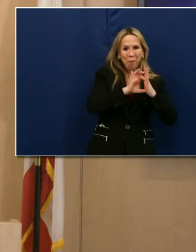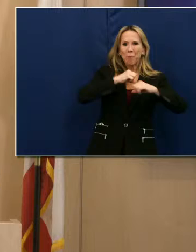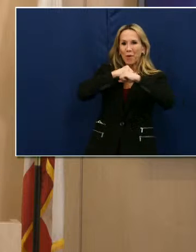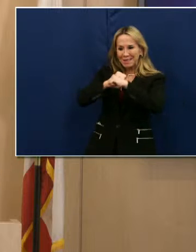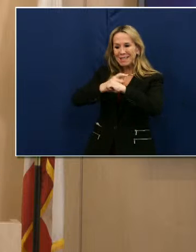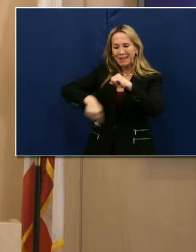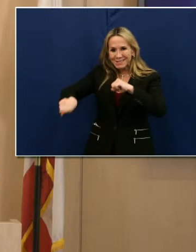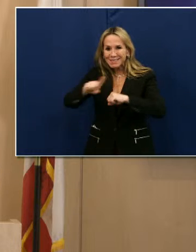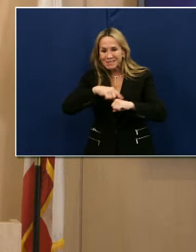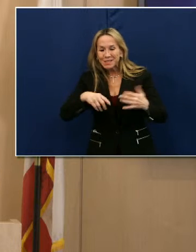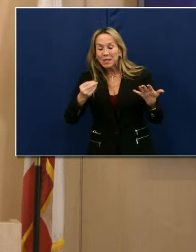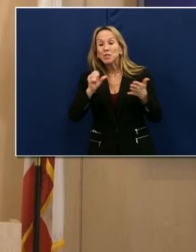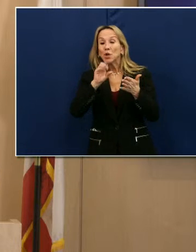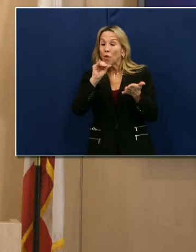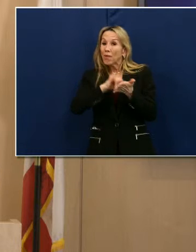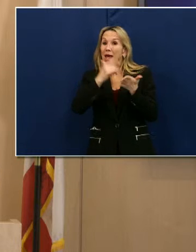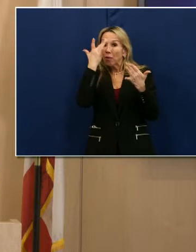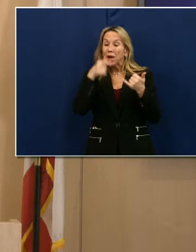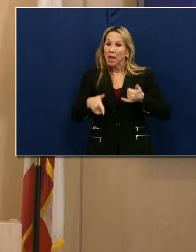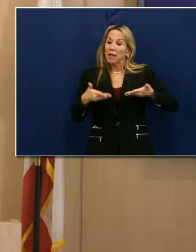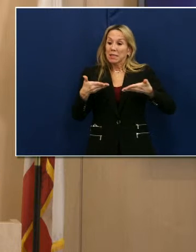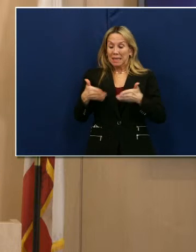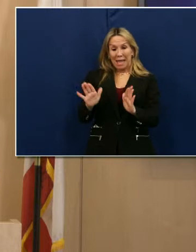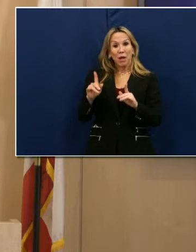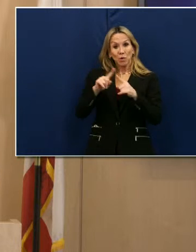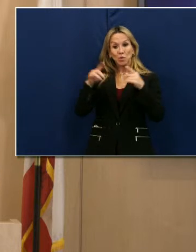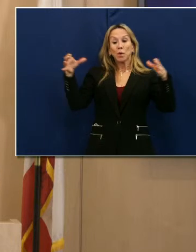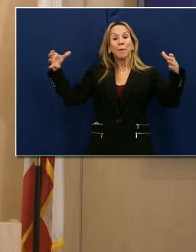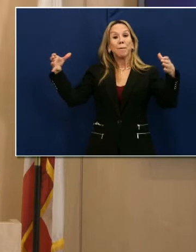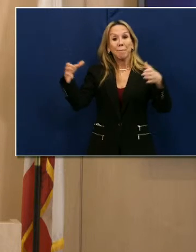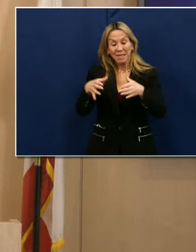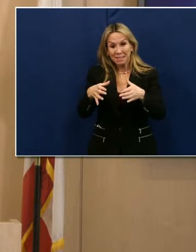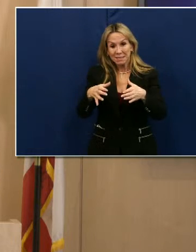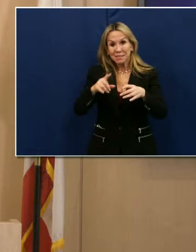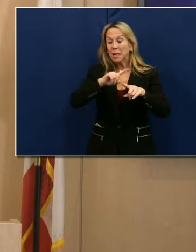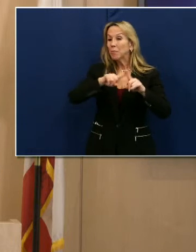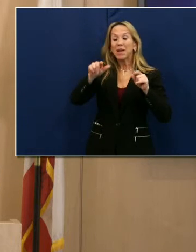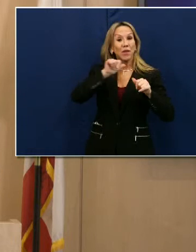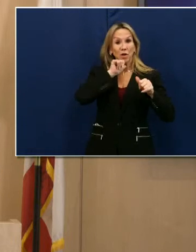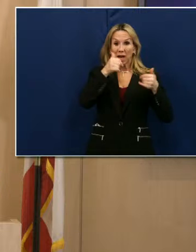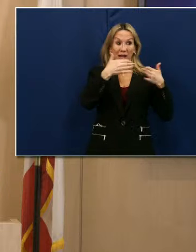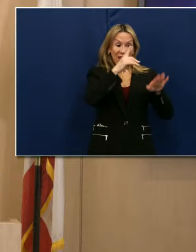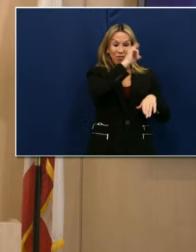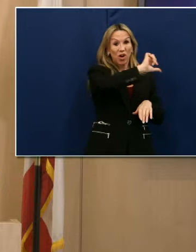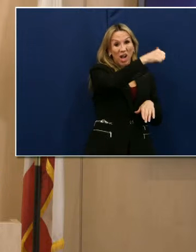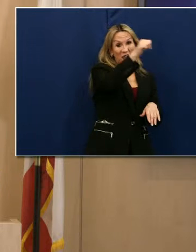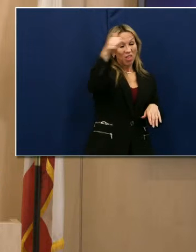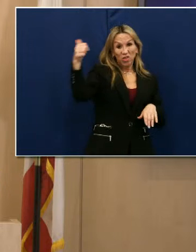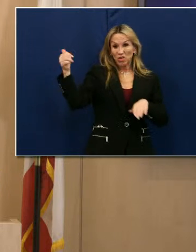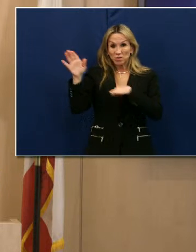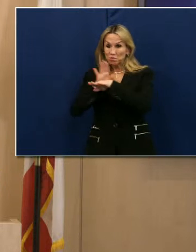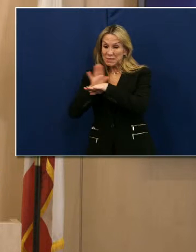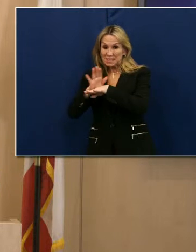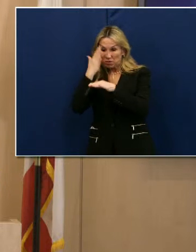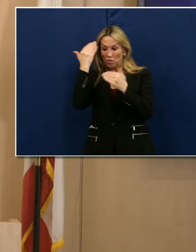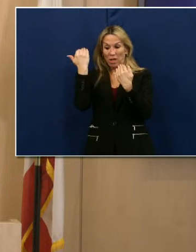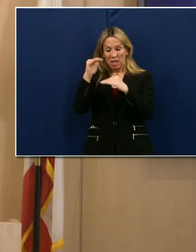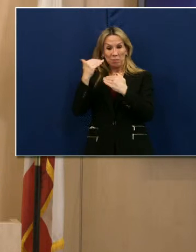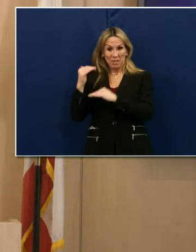religious services are allowed to meet in numbers that are not allowed for any other entity in terms of unlimited number of outdoor